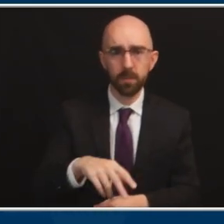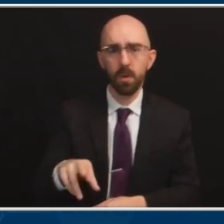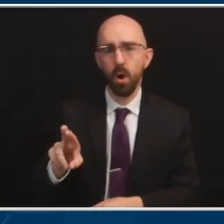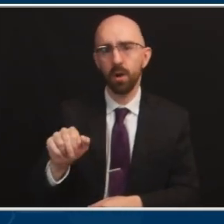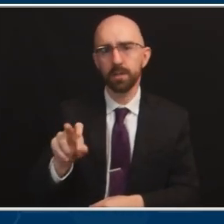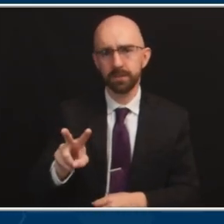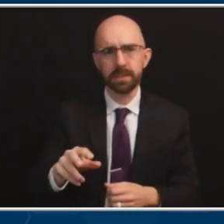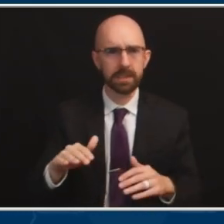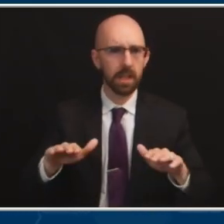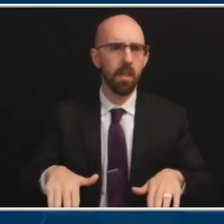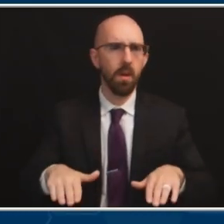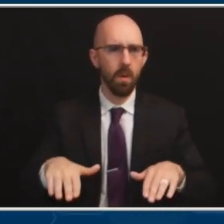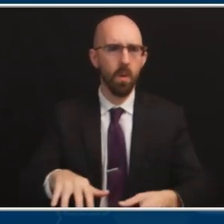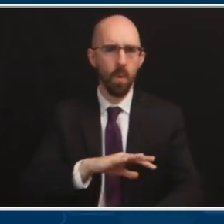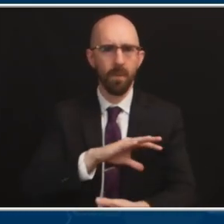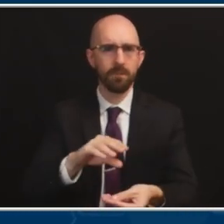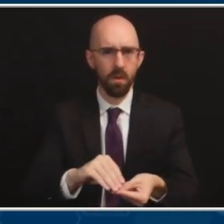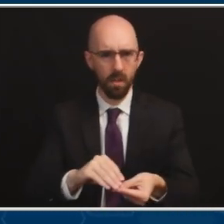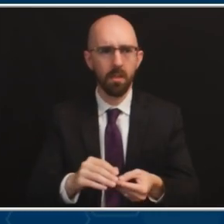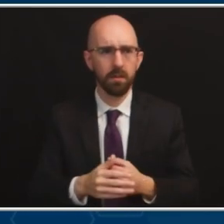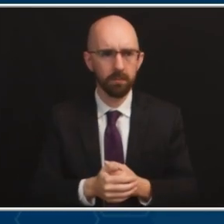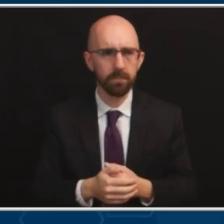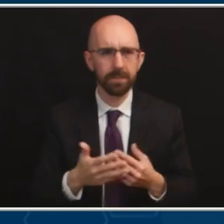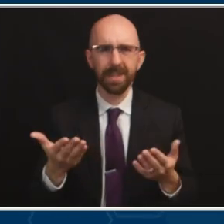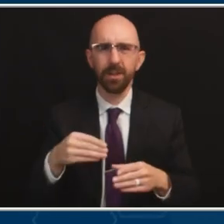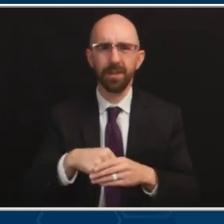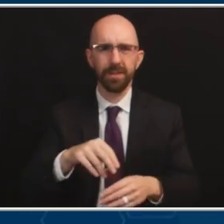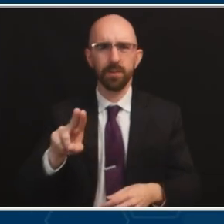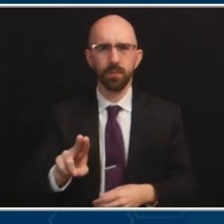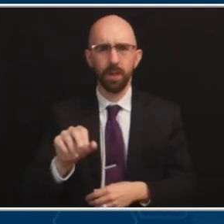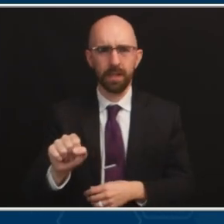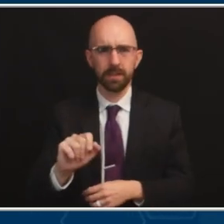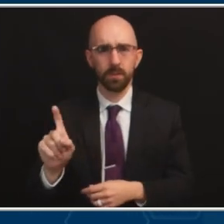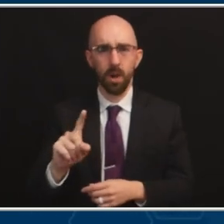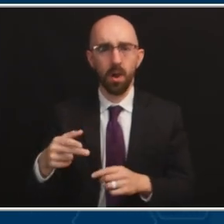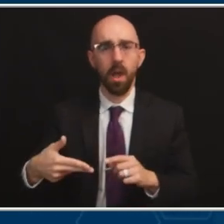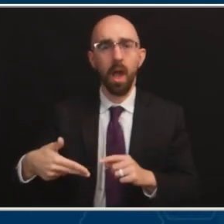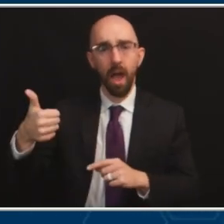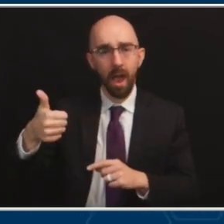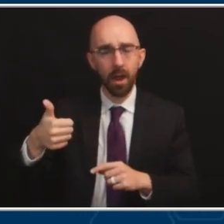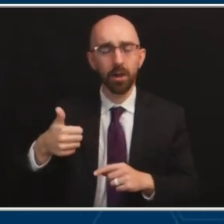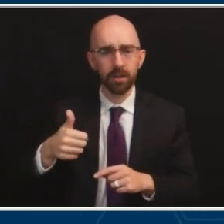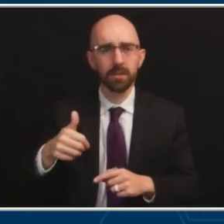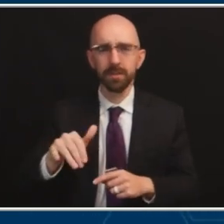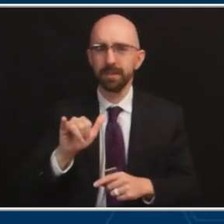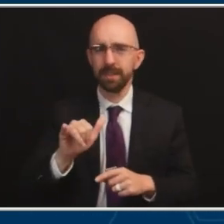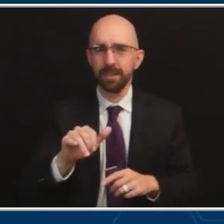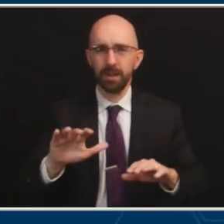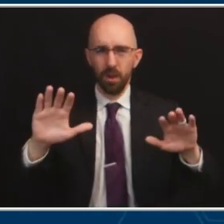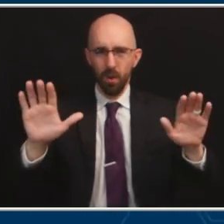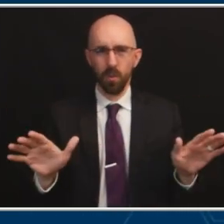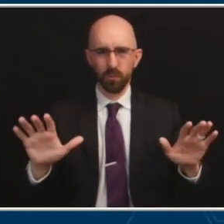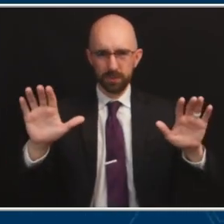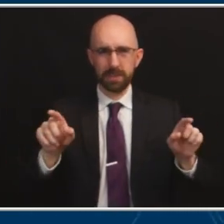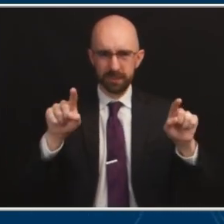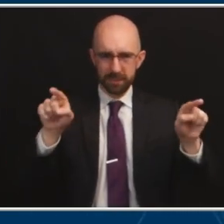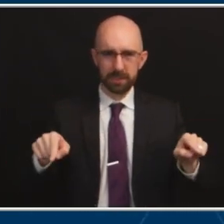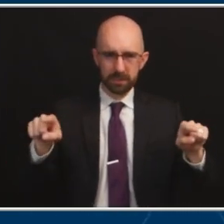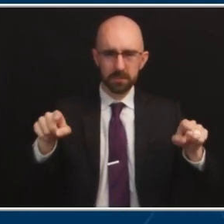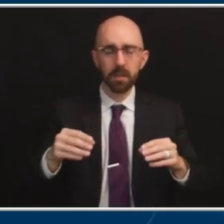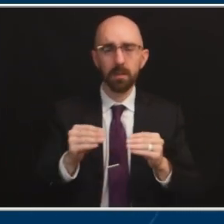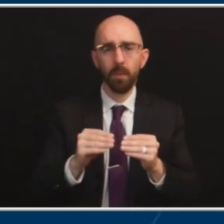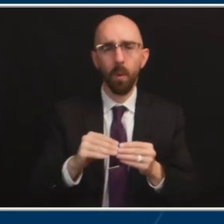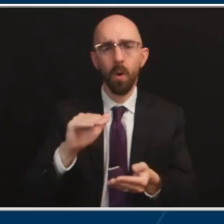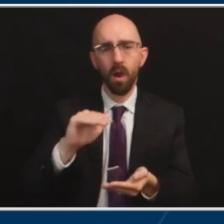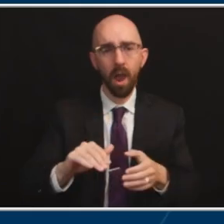low. Overall, in the United States, where it was higher, is just as I talked about on the coast, we have seen decreasing activities, both